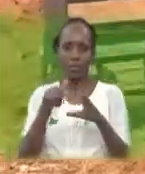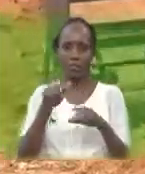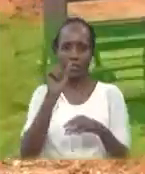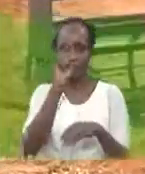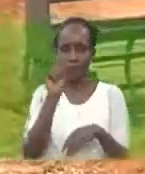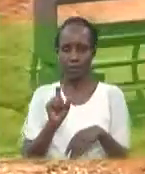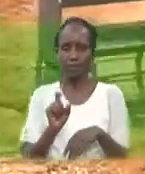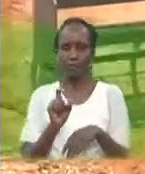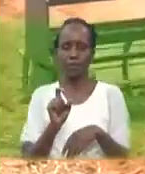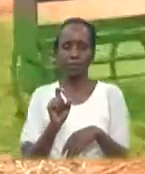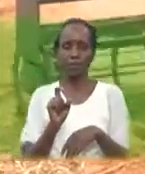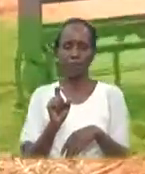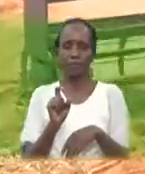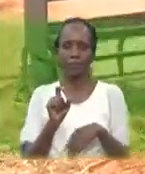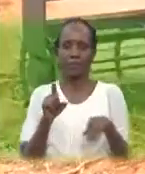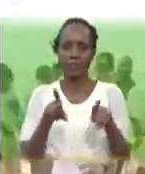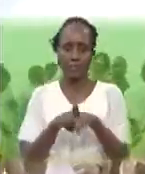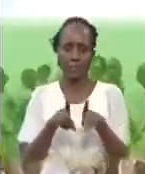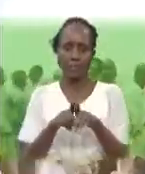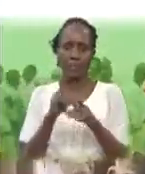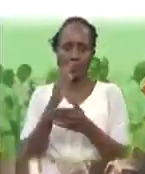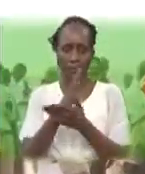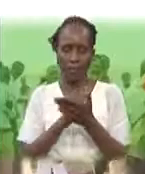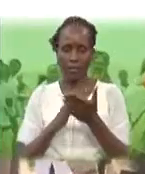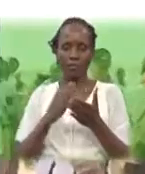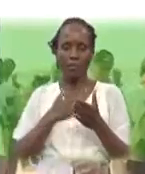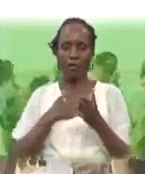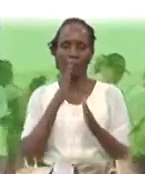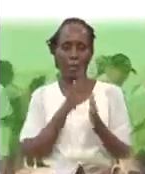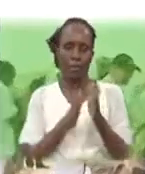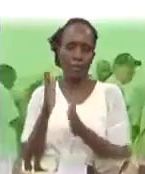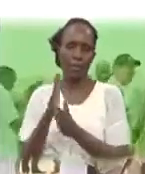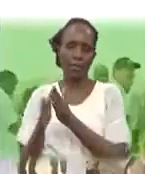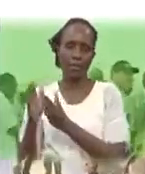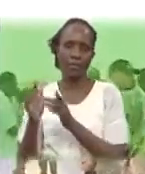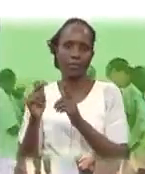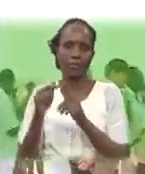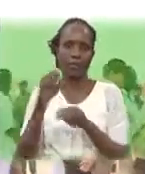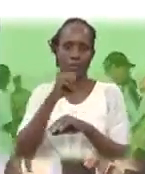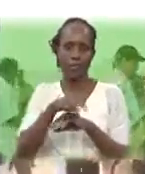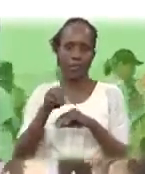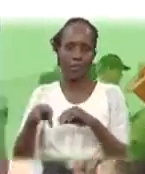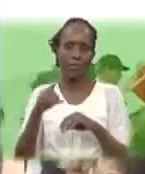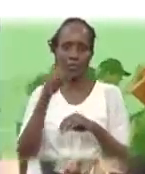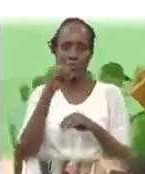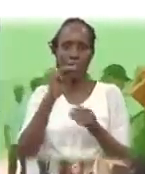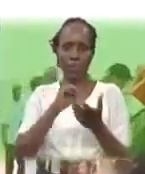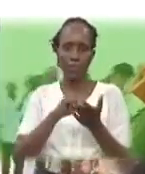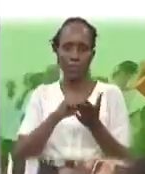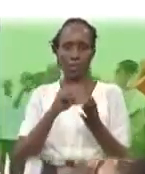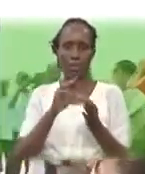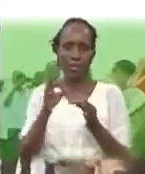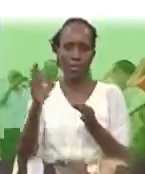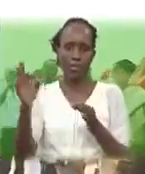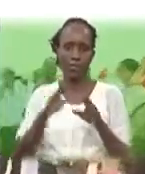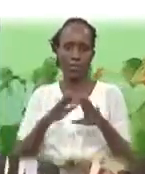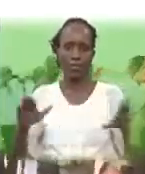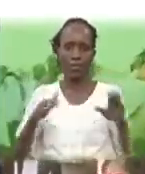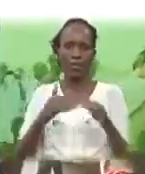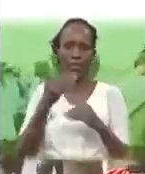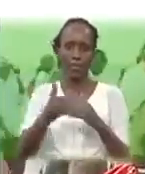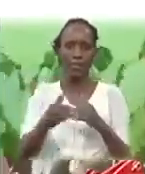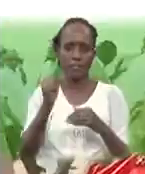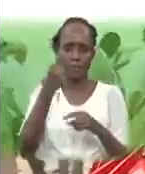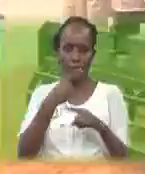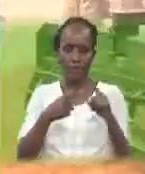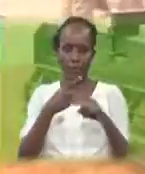exist in this region, and it is part of our plan to irrigate 1 million acres of land in